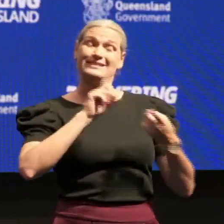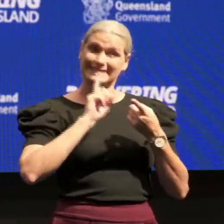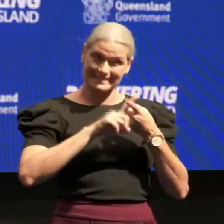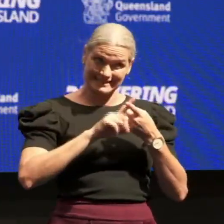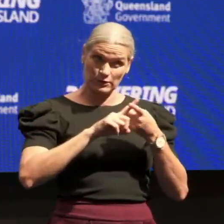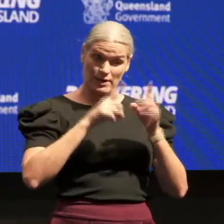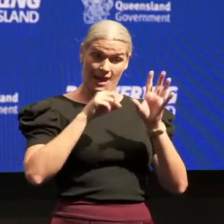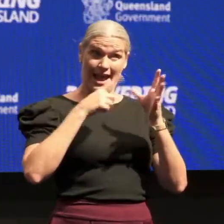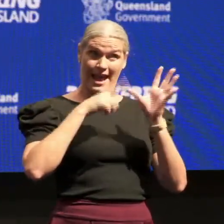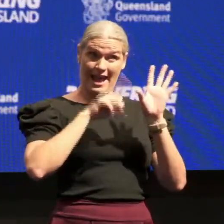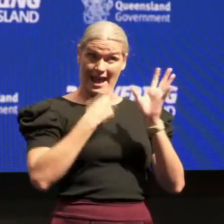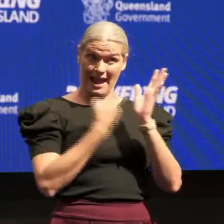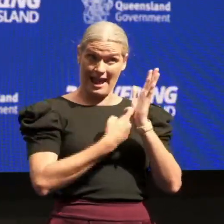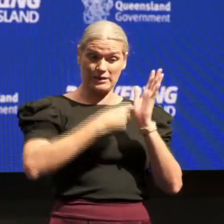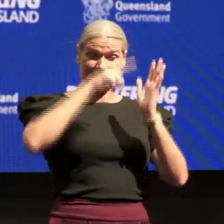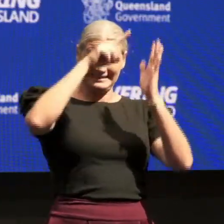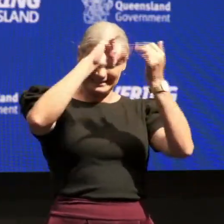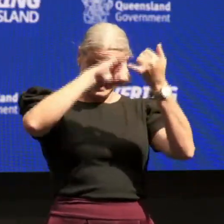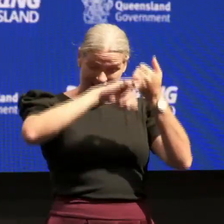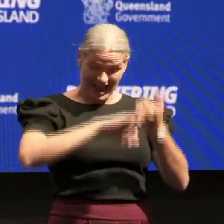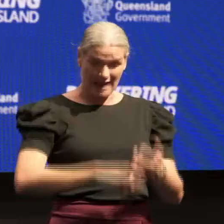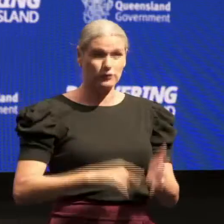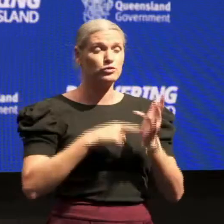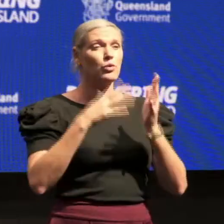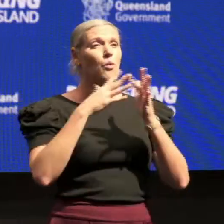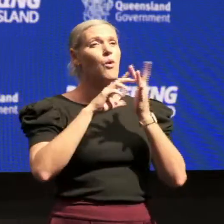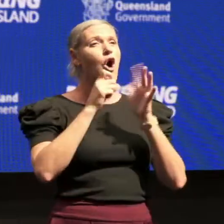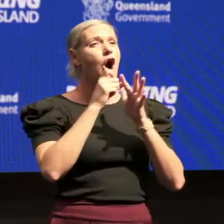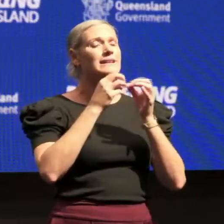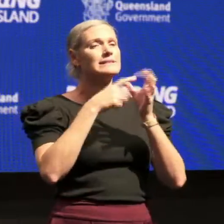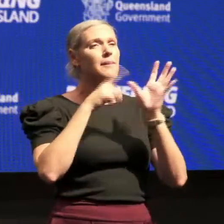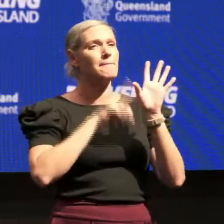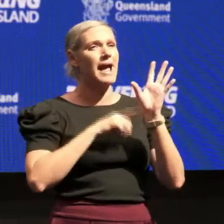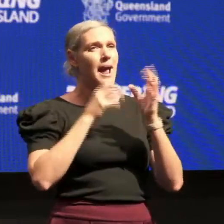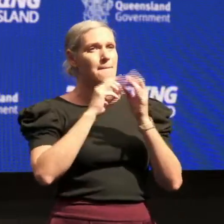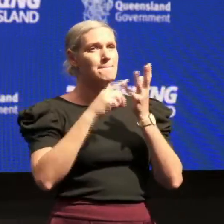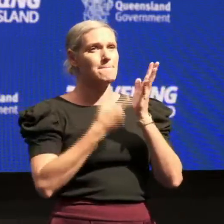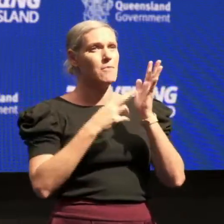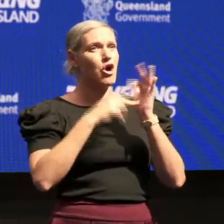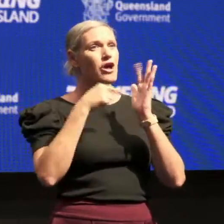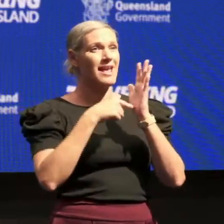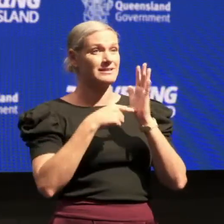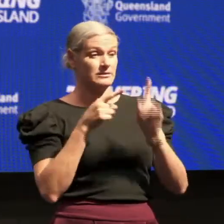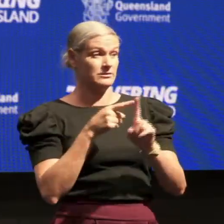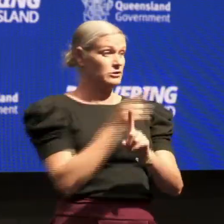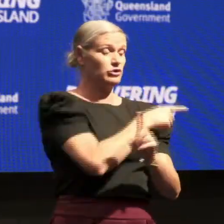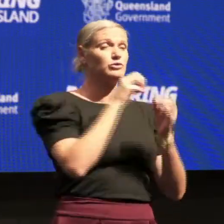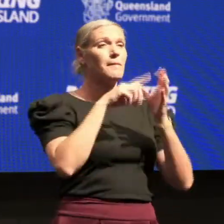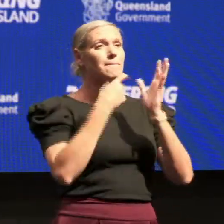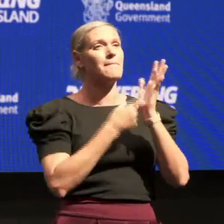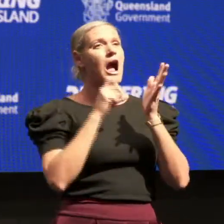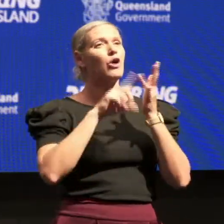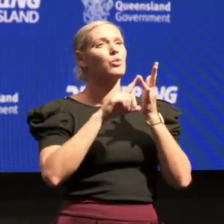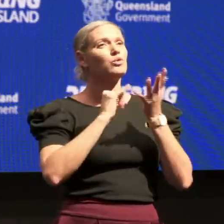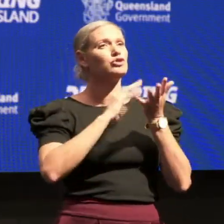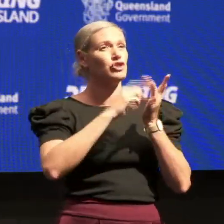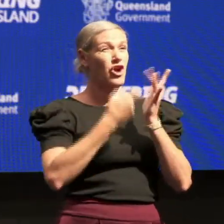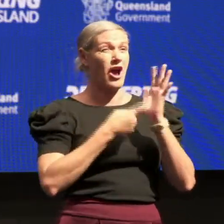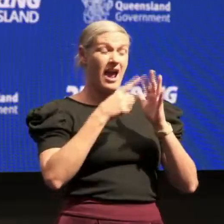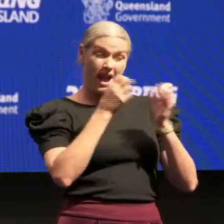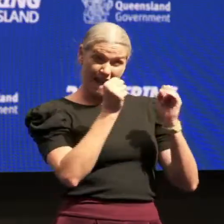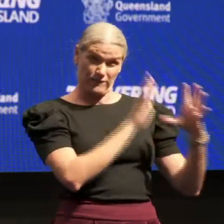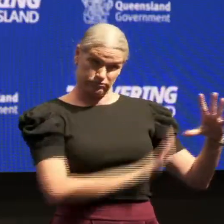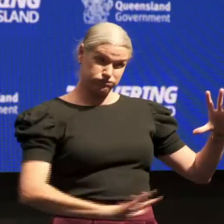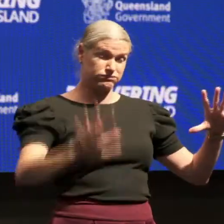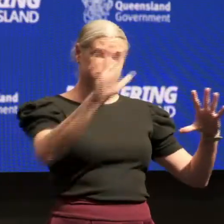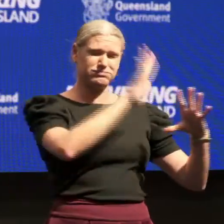from Eyre all the way south to the Wide Bay Burnett and west to the Barcoo. Now that's a large area, but it is